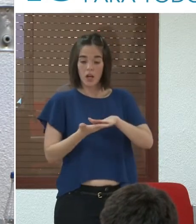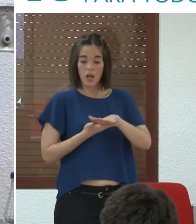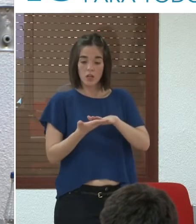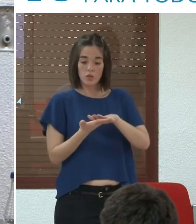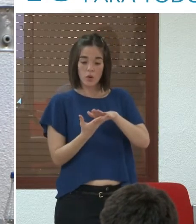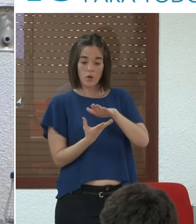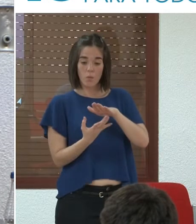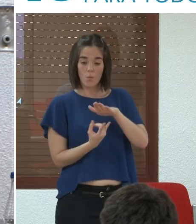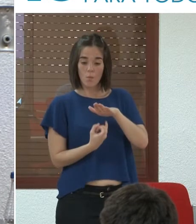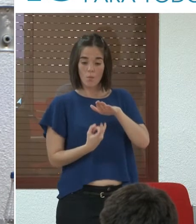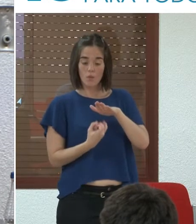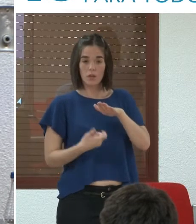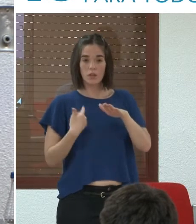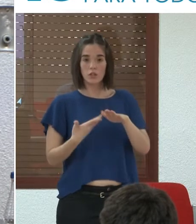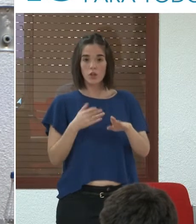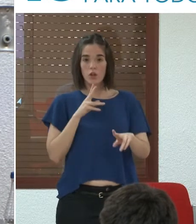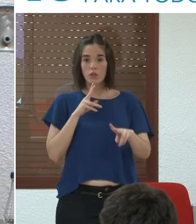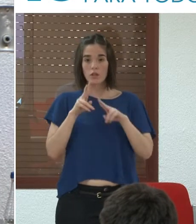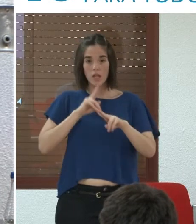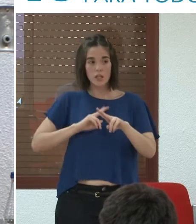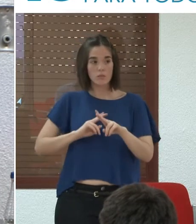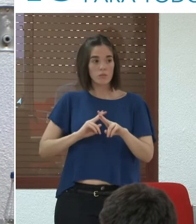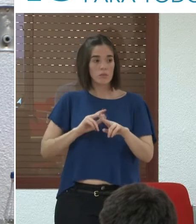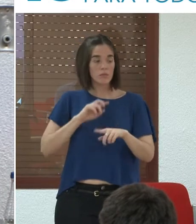on the sole they have some sensors.